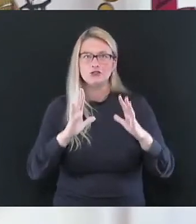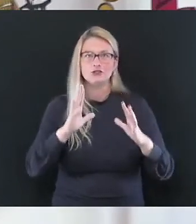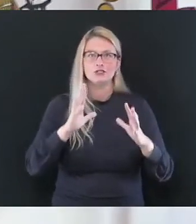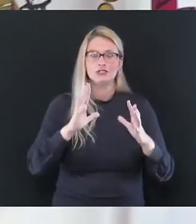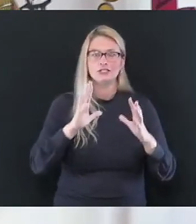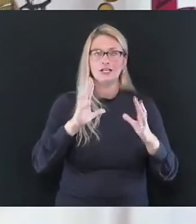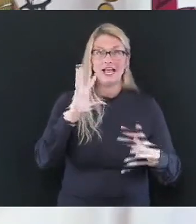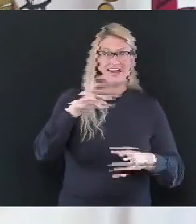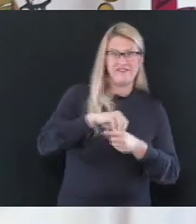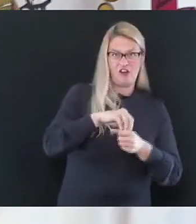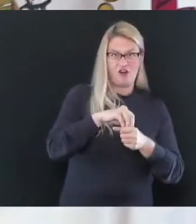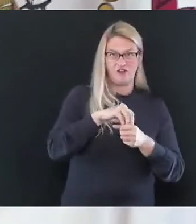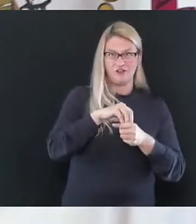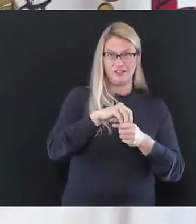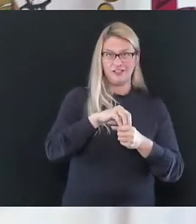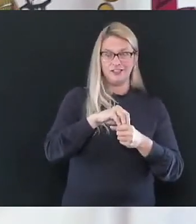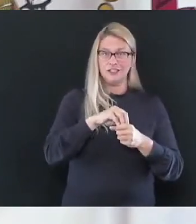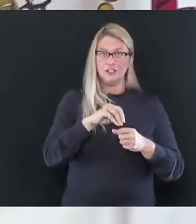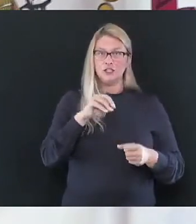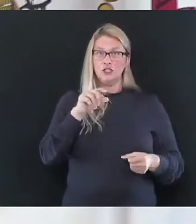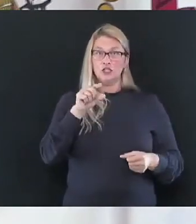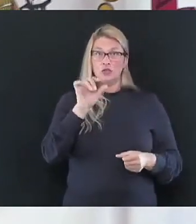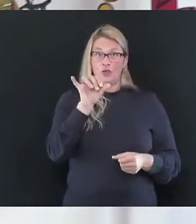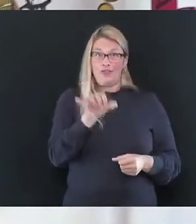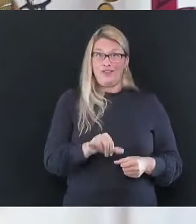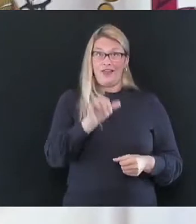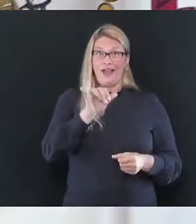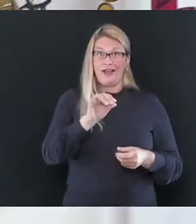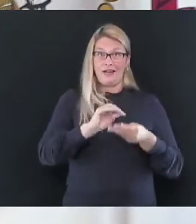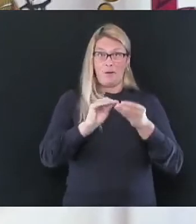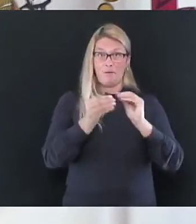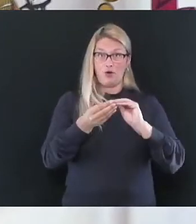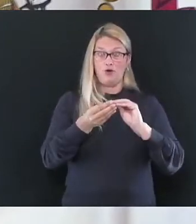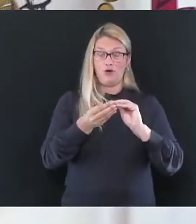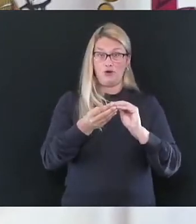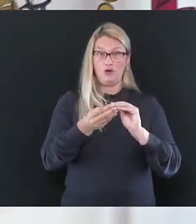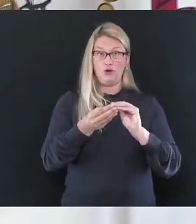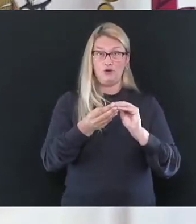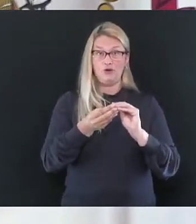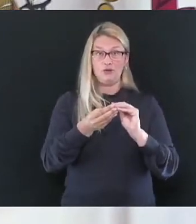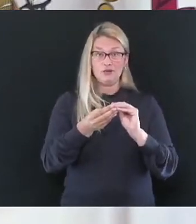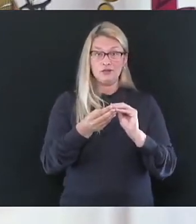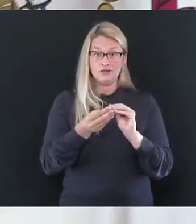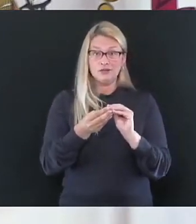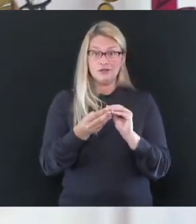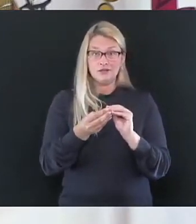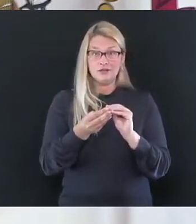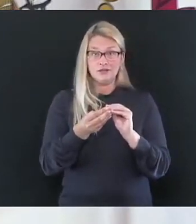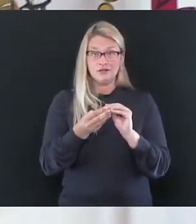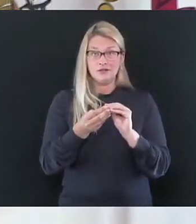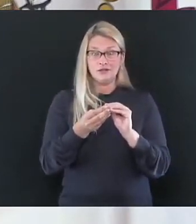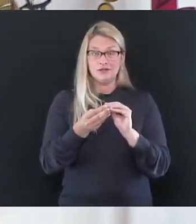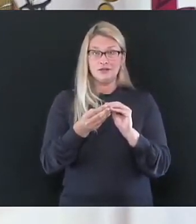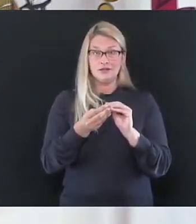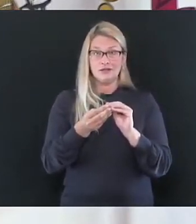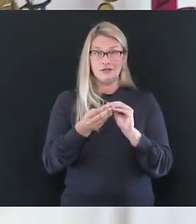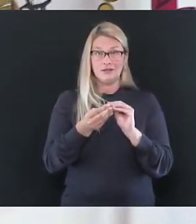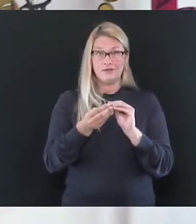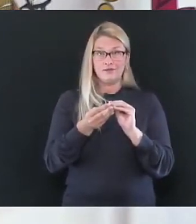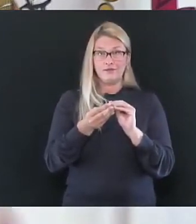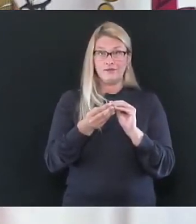were involved. So if you take that and make that into a factor,